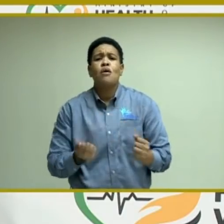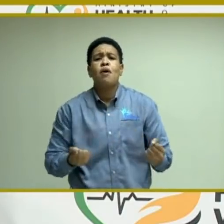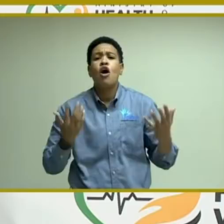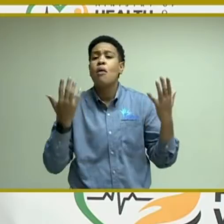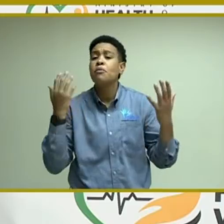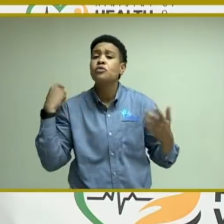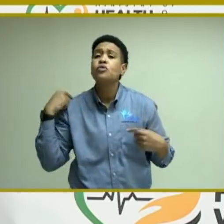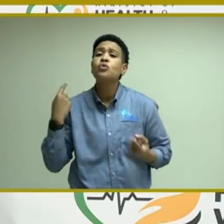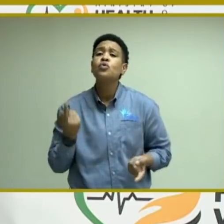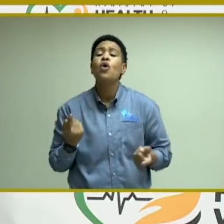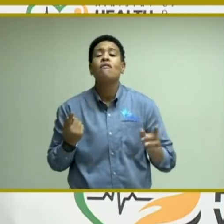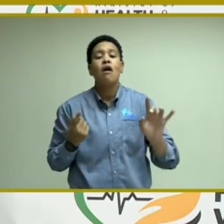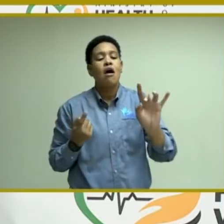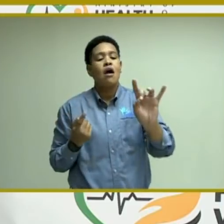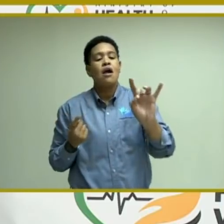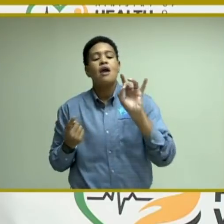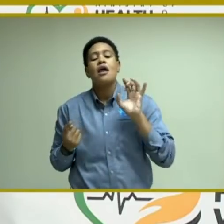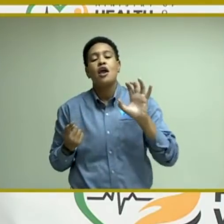to